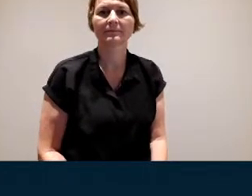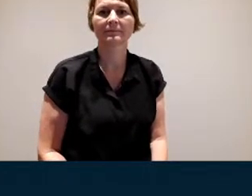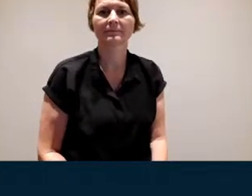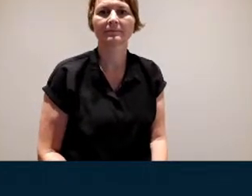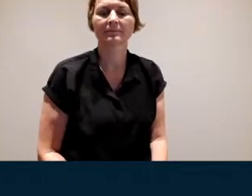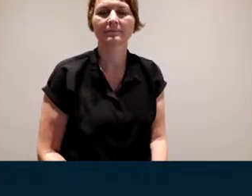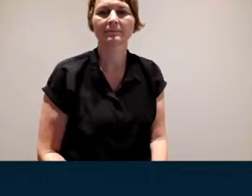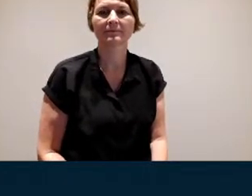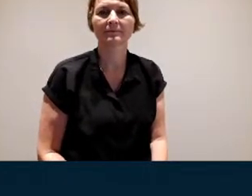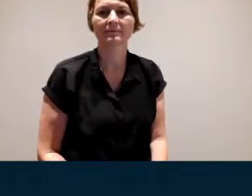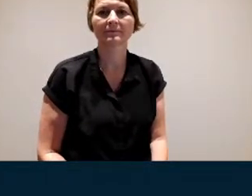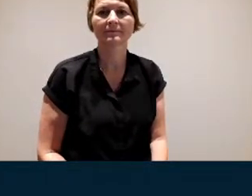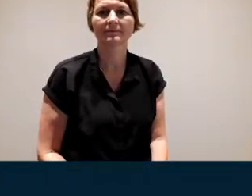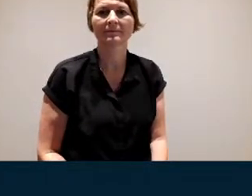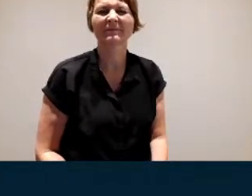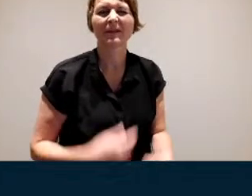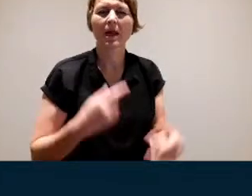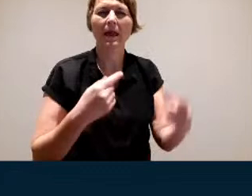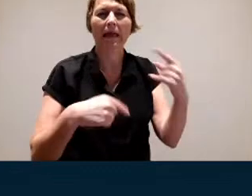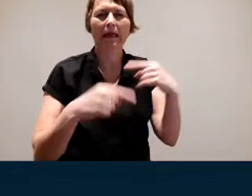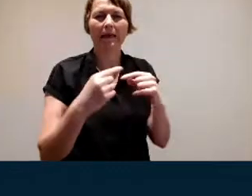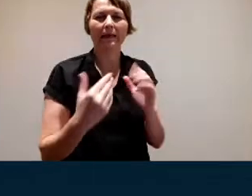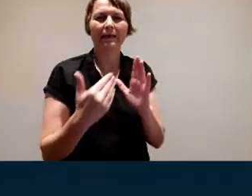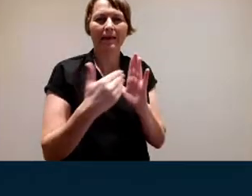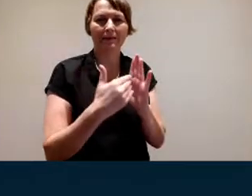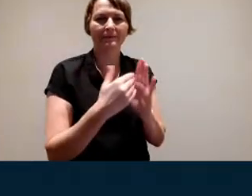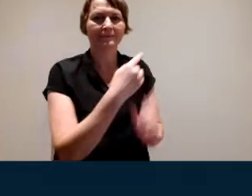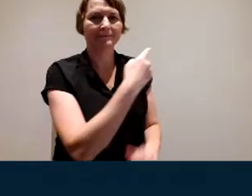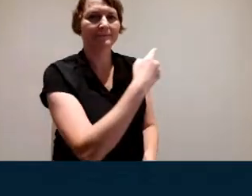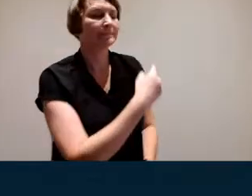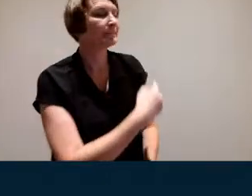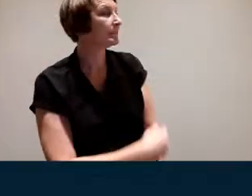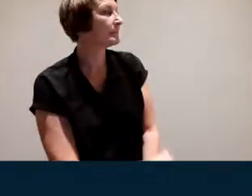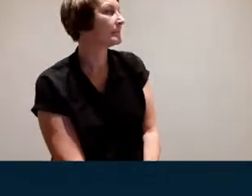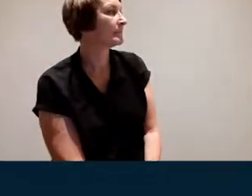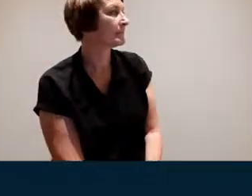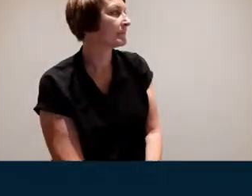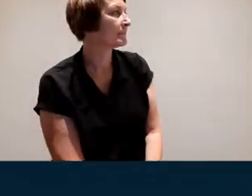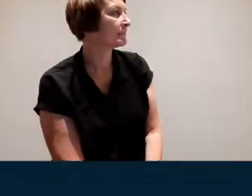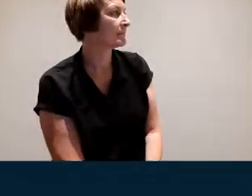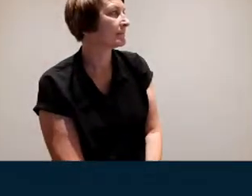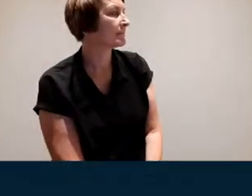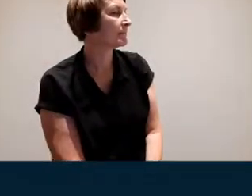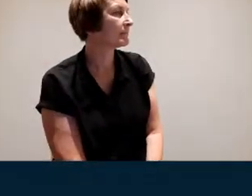But when we use this extension,